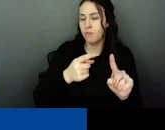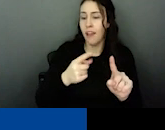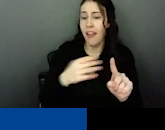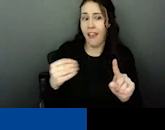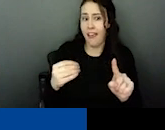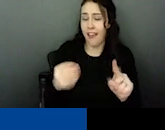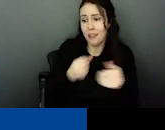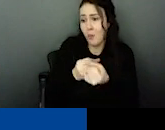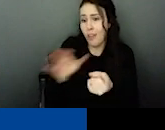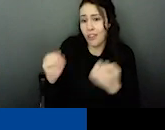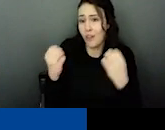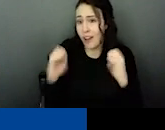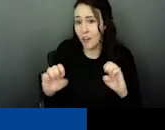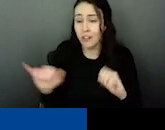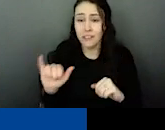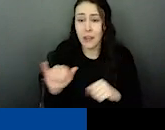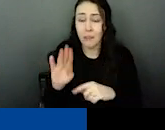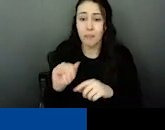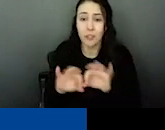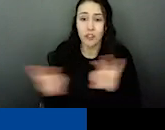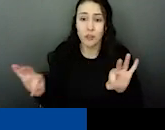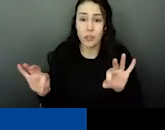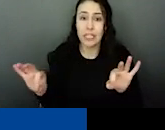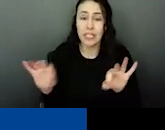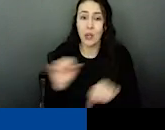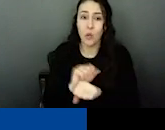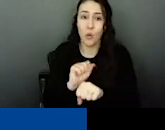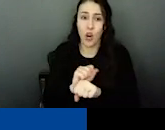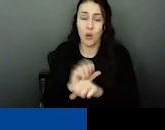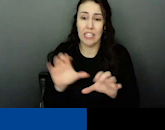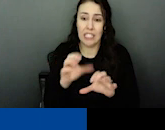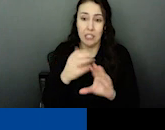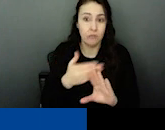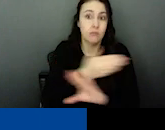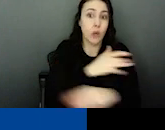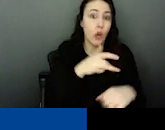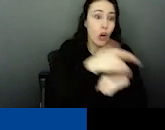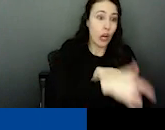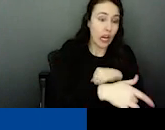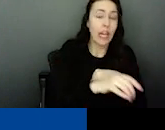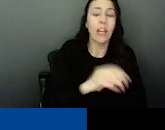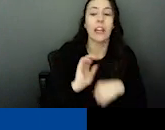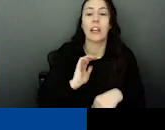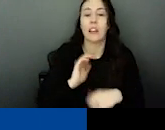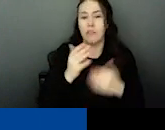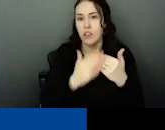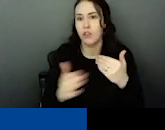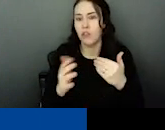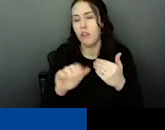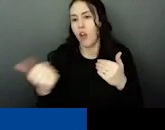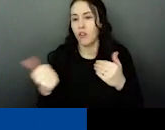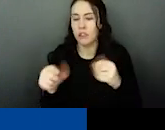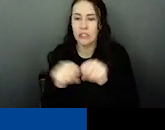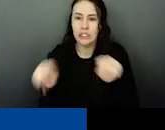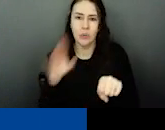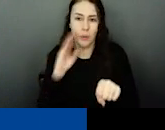because like the baccalaureate degree work that was done really early, the rest of our system will benefit and learn a lot from the folks doing the work first. So we're aiming to